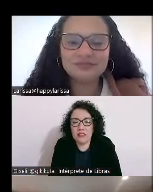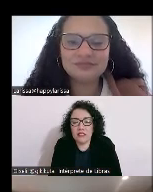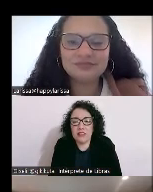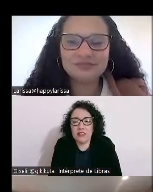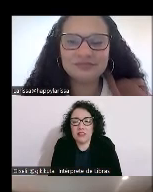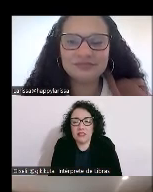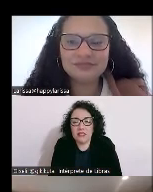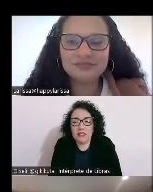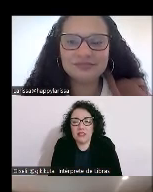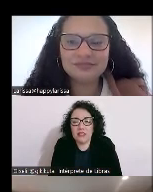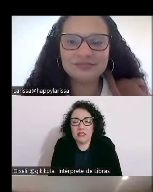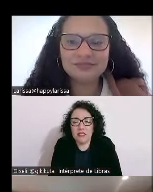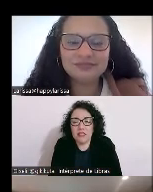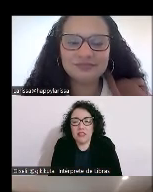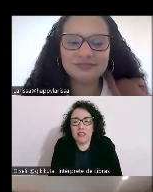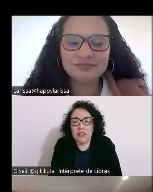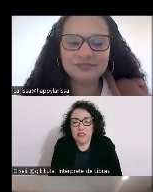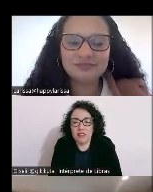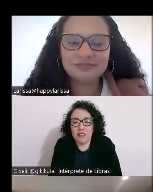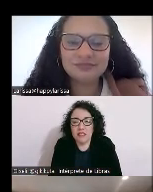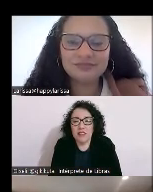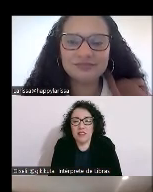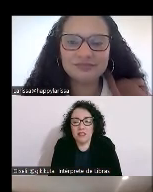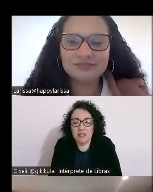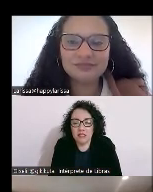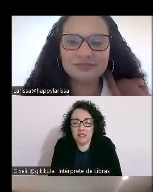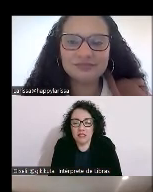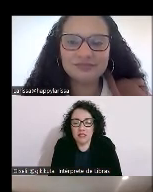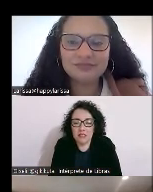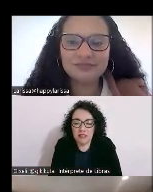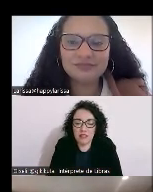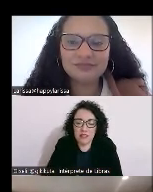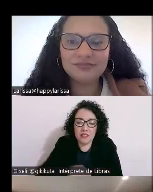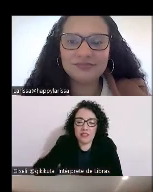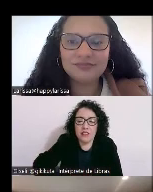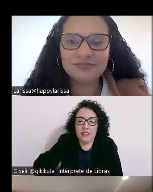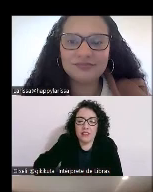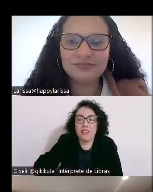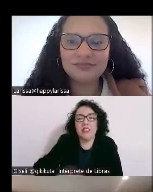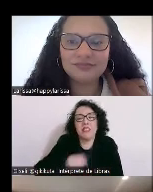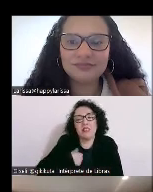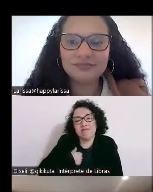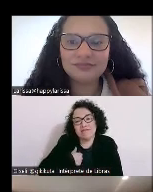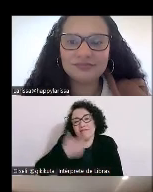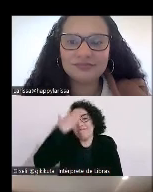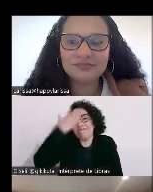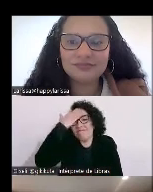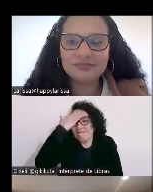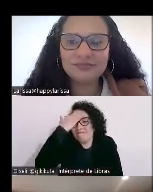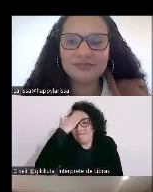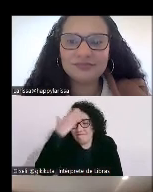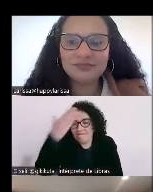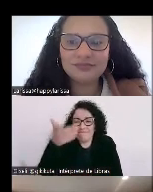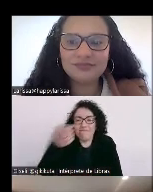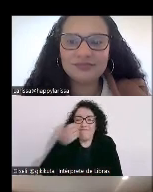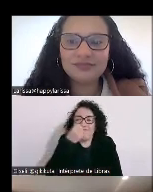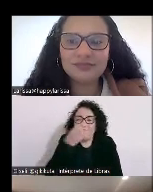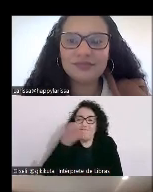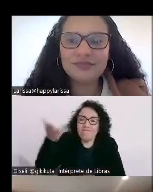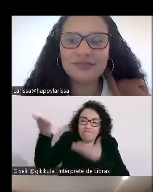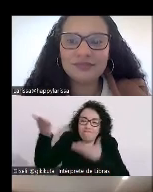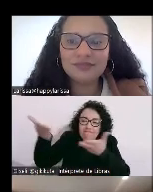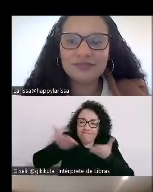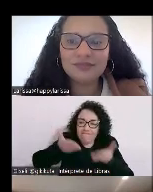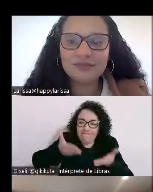And thank you all very much for listening Doutor today. Renzulli, gostaria de agradecer muitíssimo a sua presença.